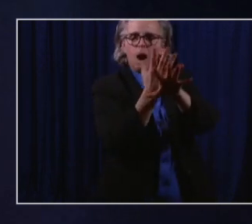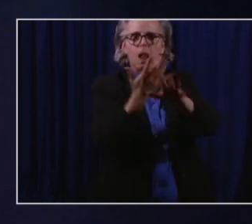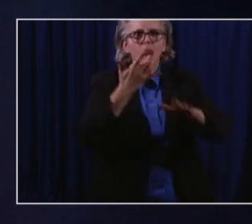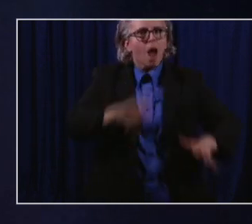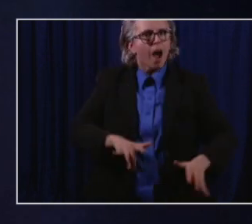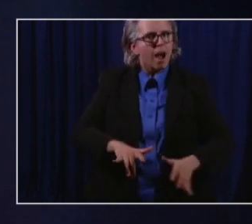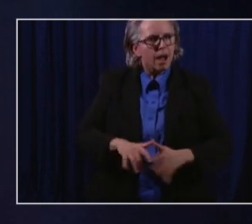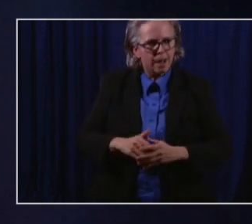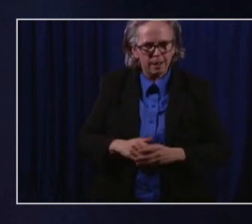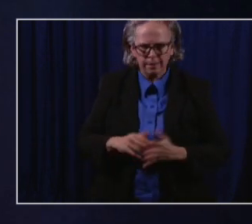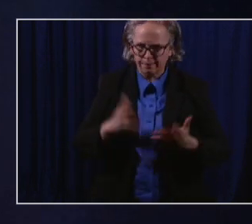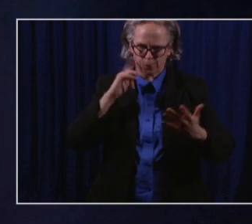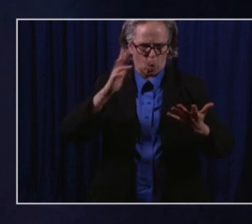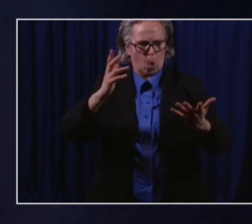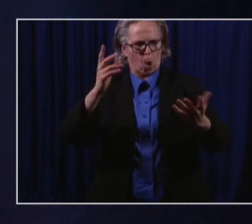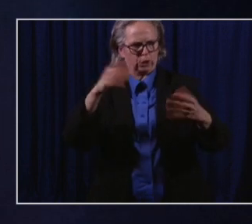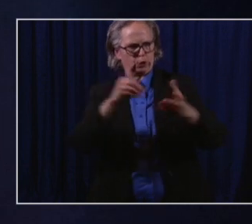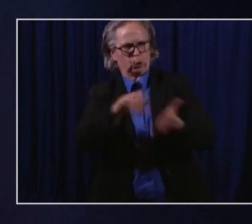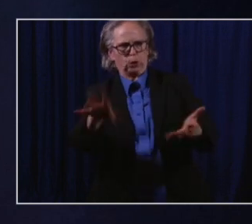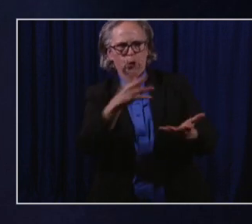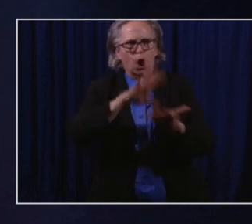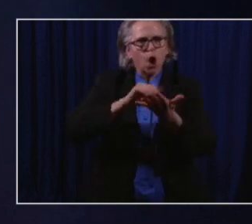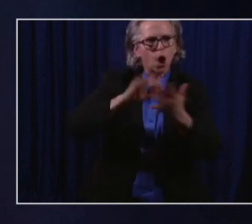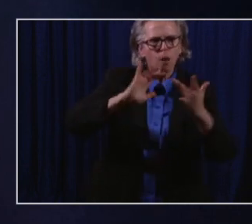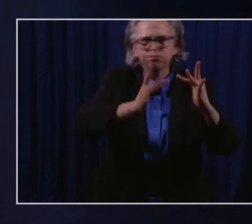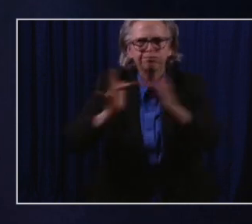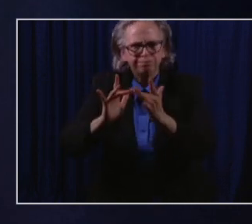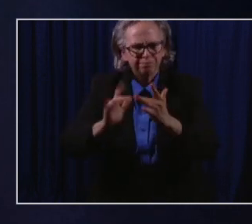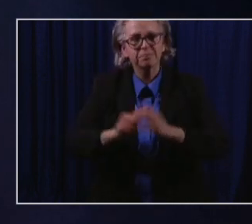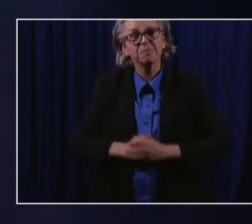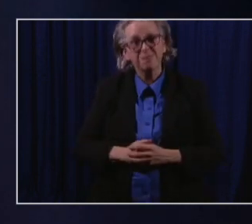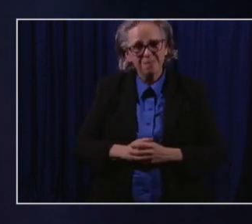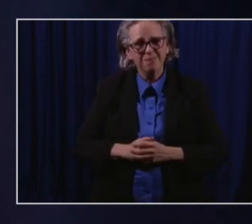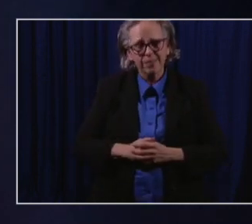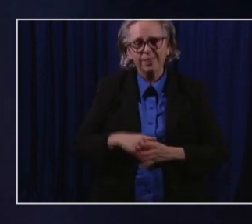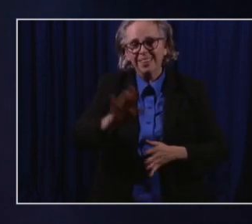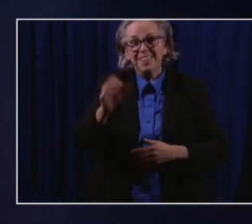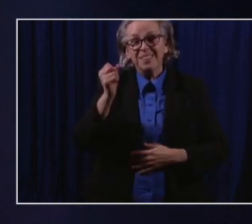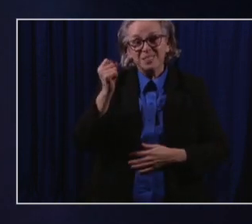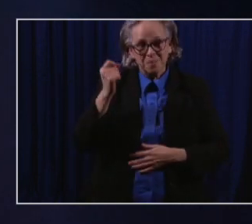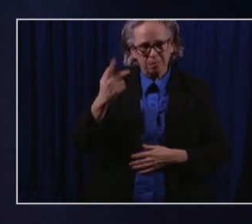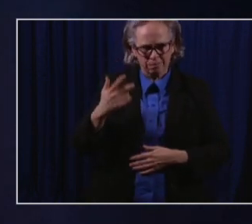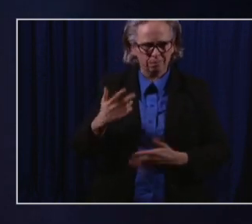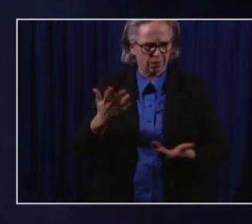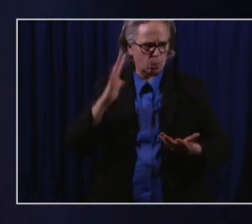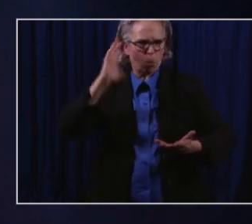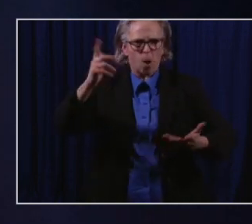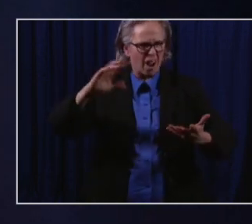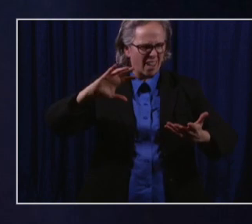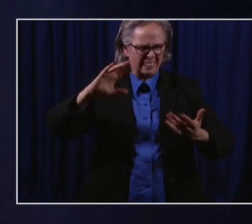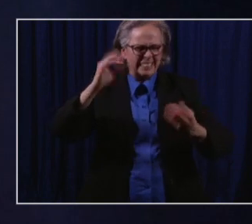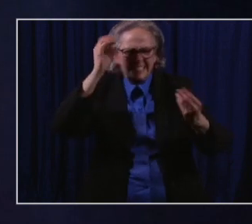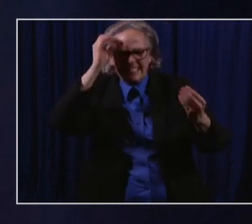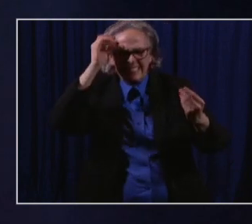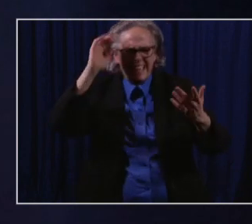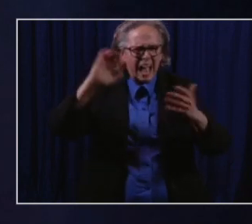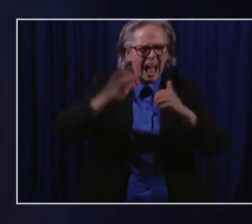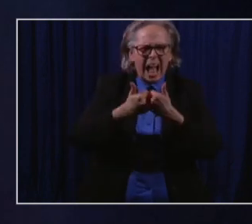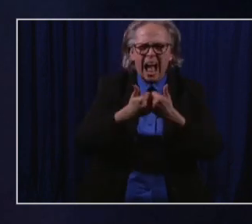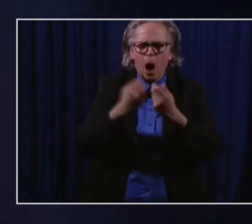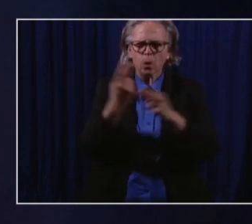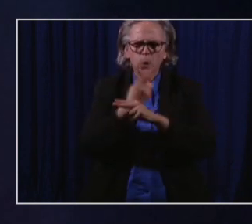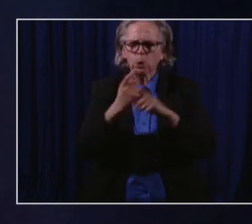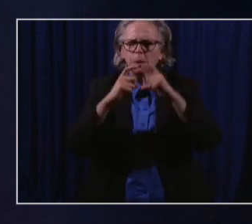learning. We also are looking to using masks when we return, and that's going to be an additional barrier that we are working